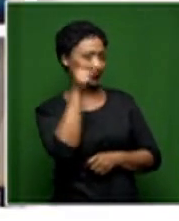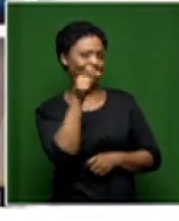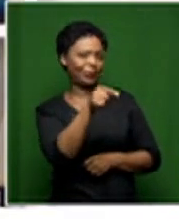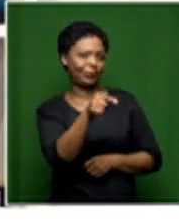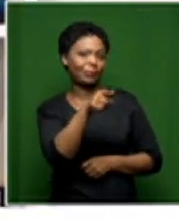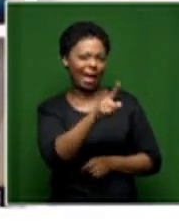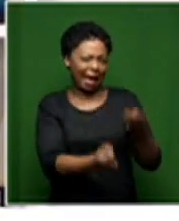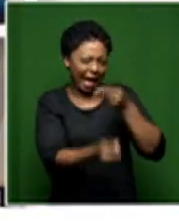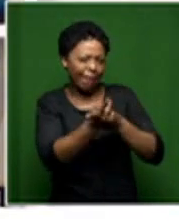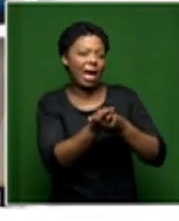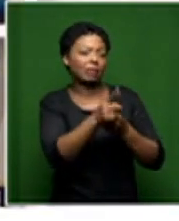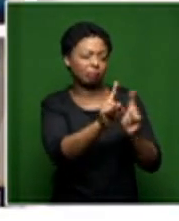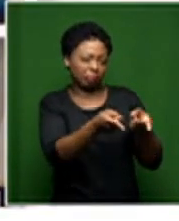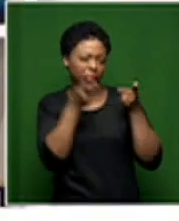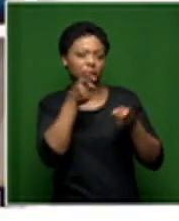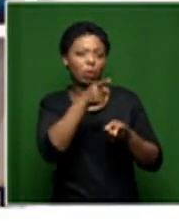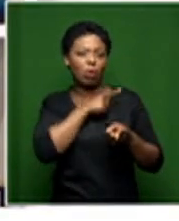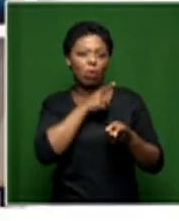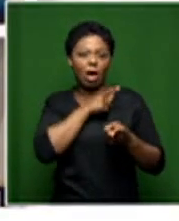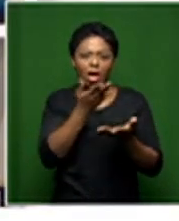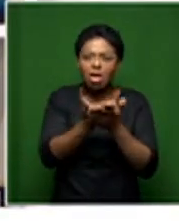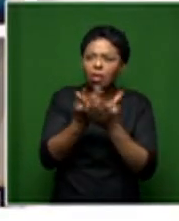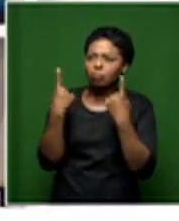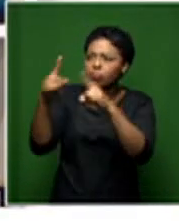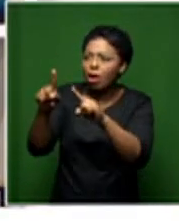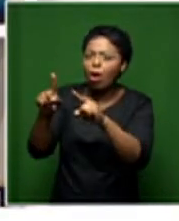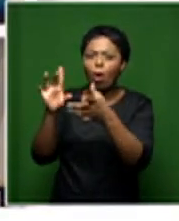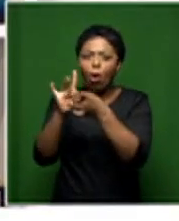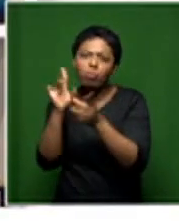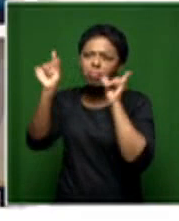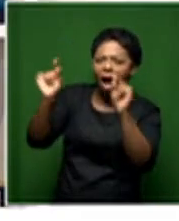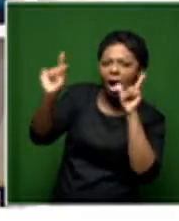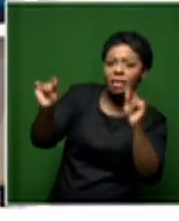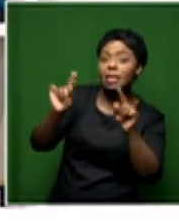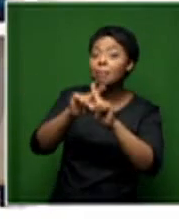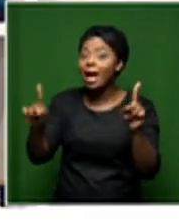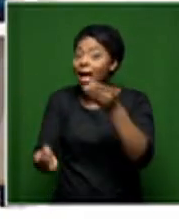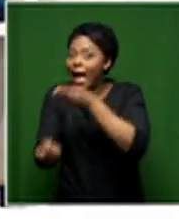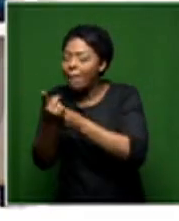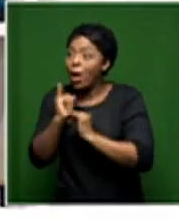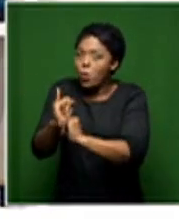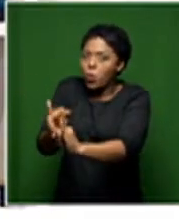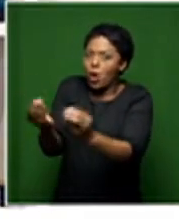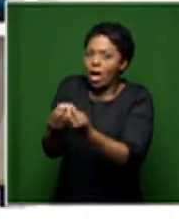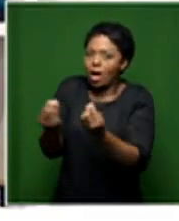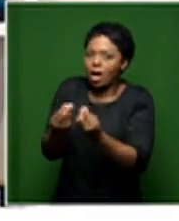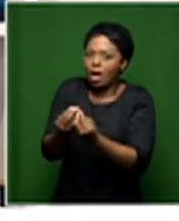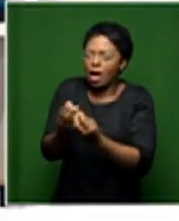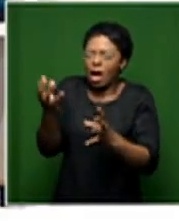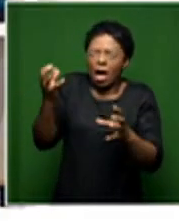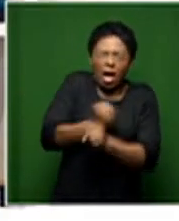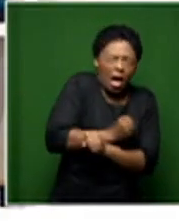an open secret that people go to people's houses to have parties, but all these strange things happen. And then you realize that you're in